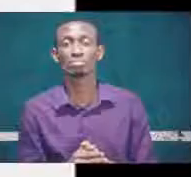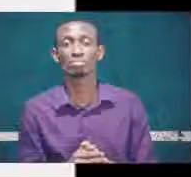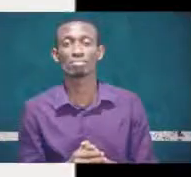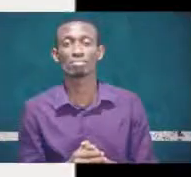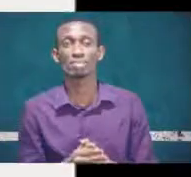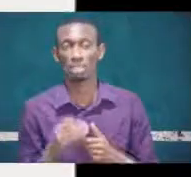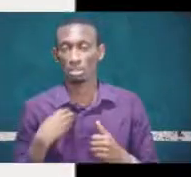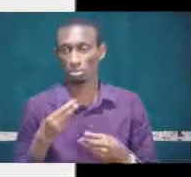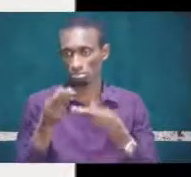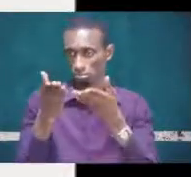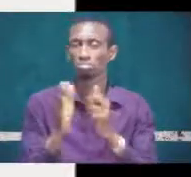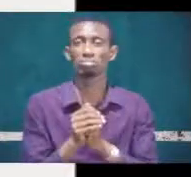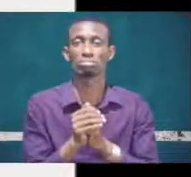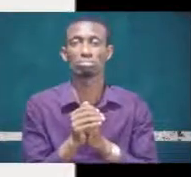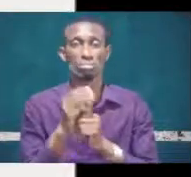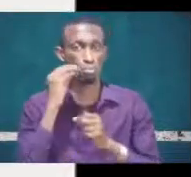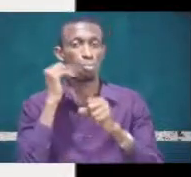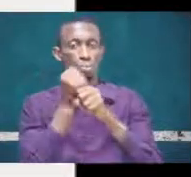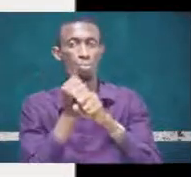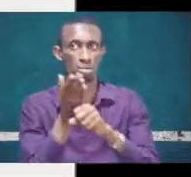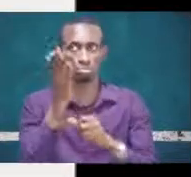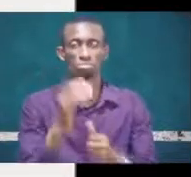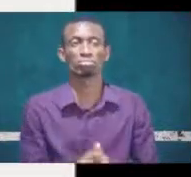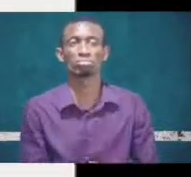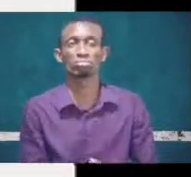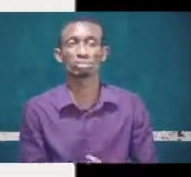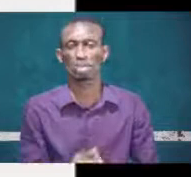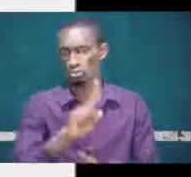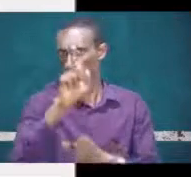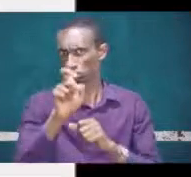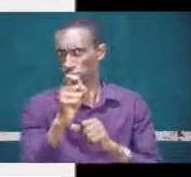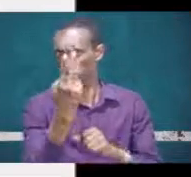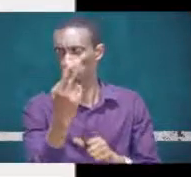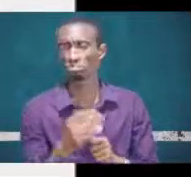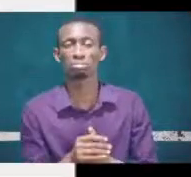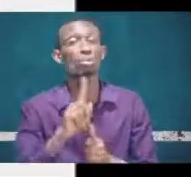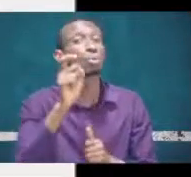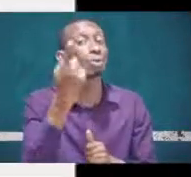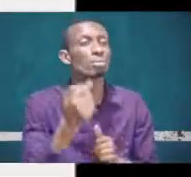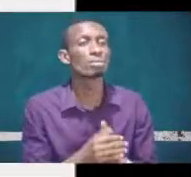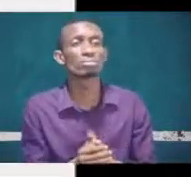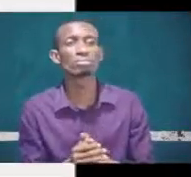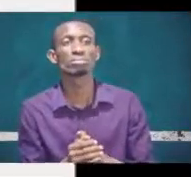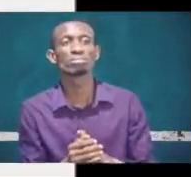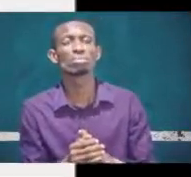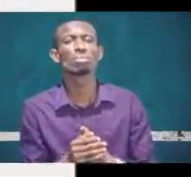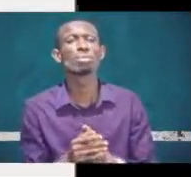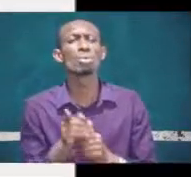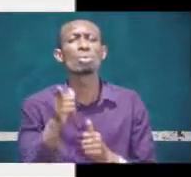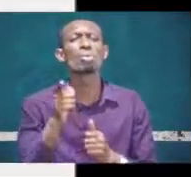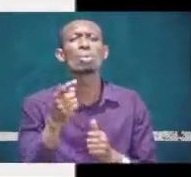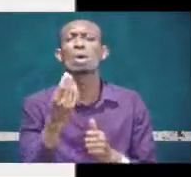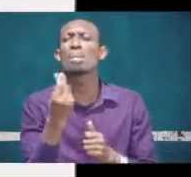you with the homework. There are 2 questions. The first question is, what is meant by